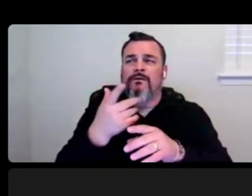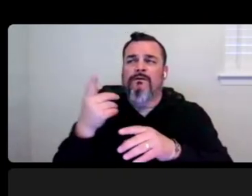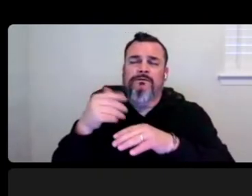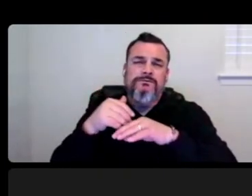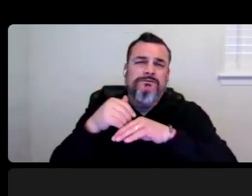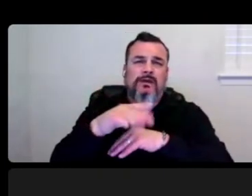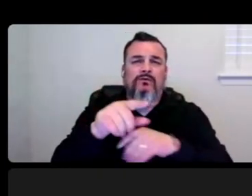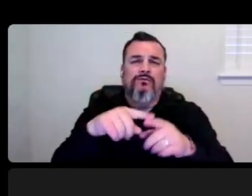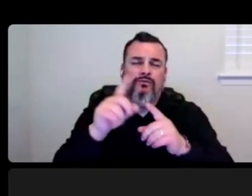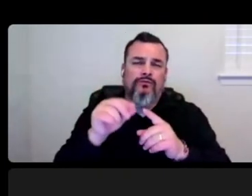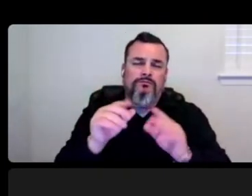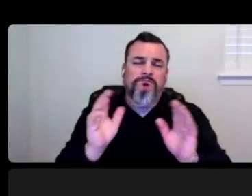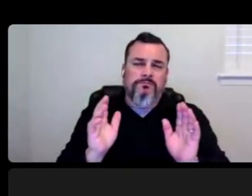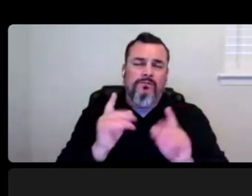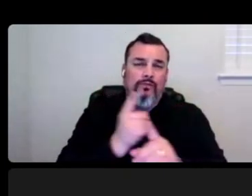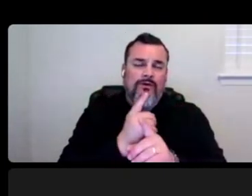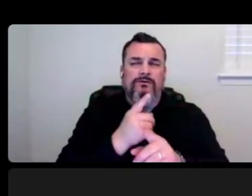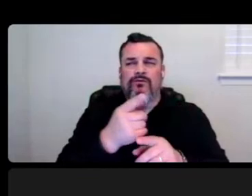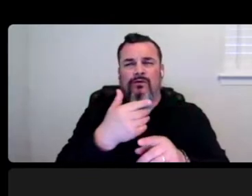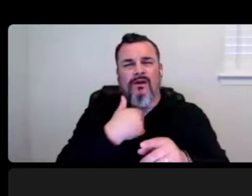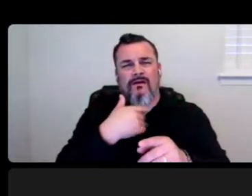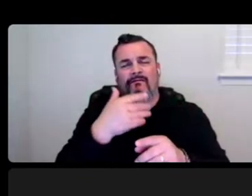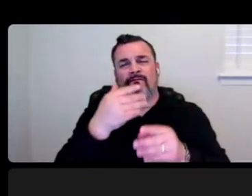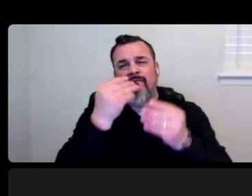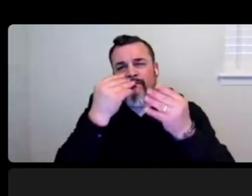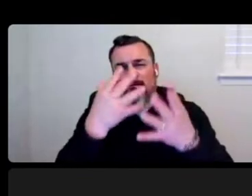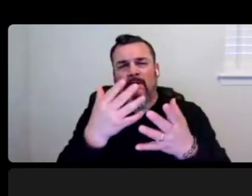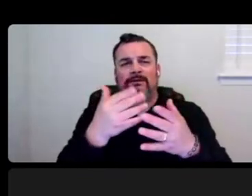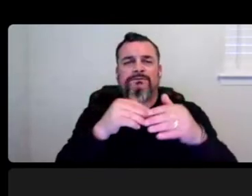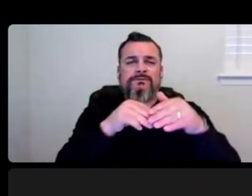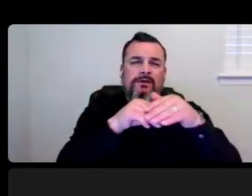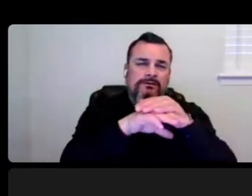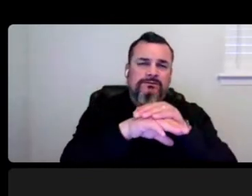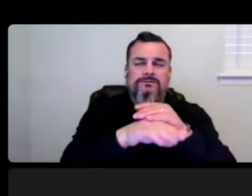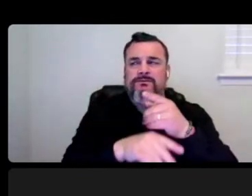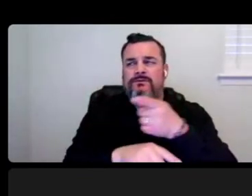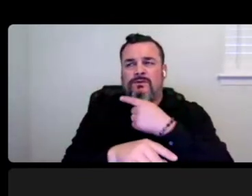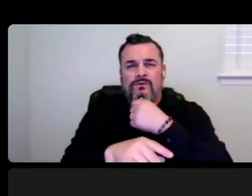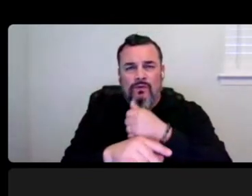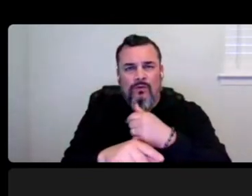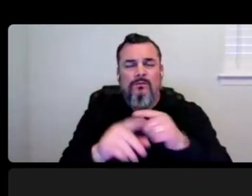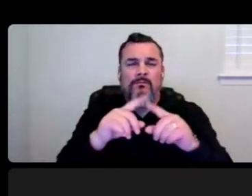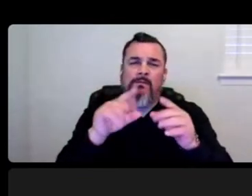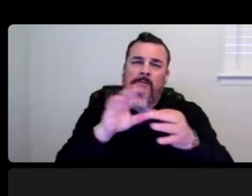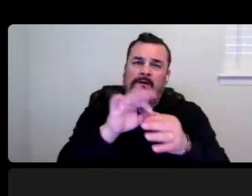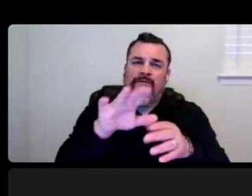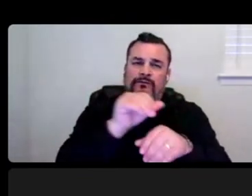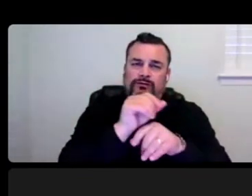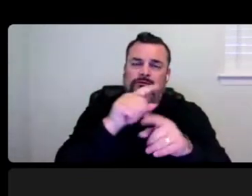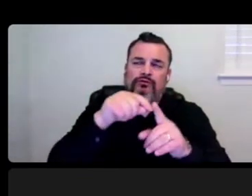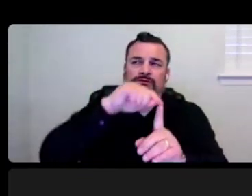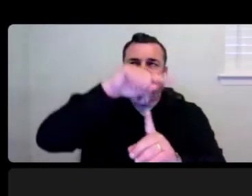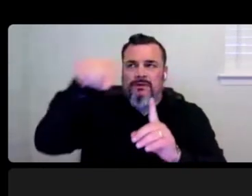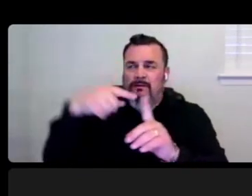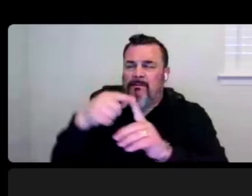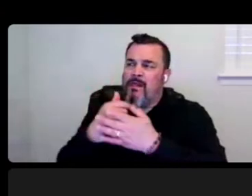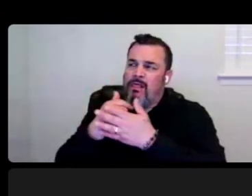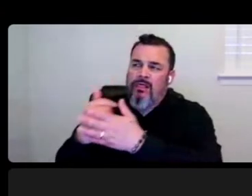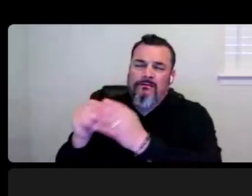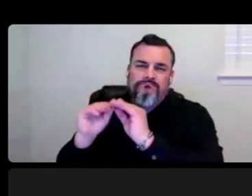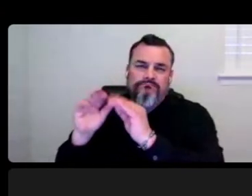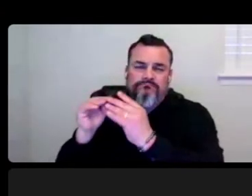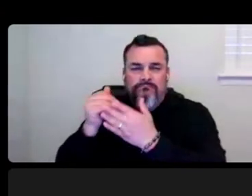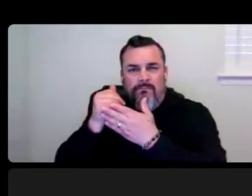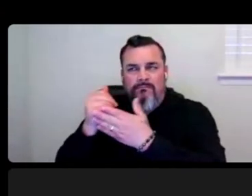do, right? Because you have information access that they don't. But part of your job is to circle back and help them understand your